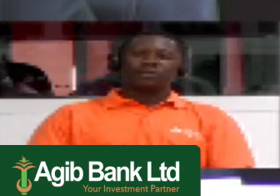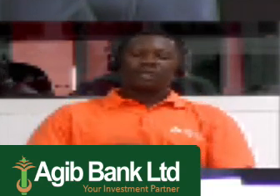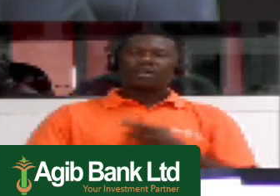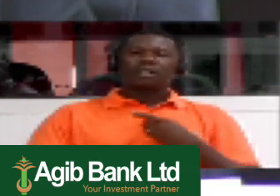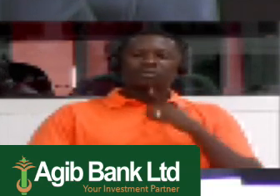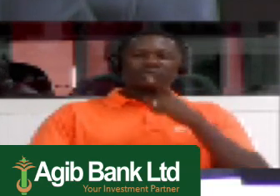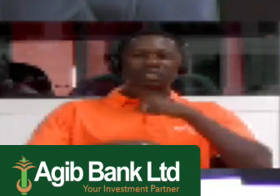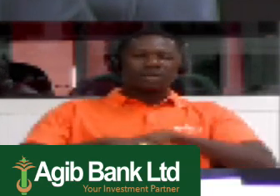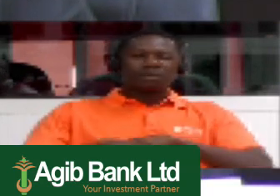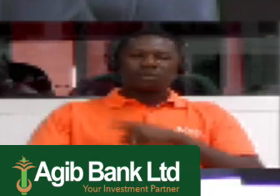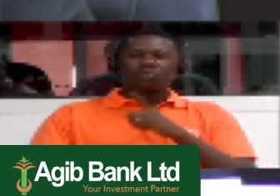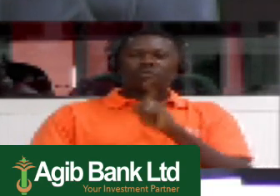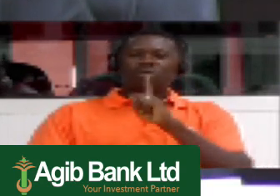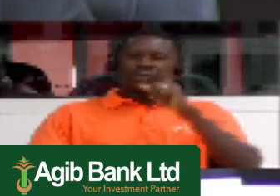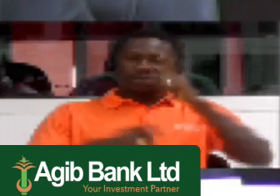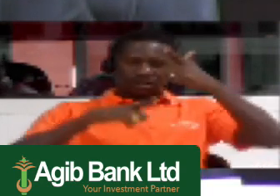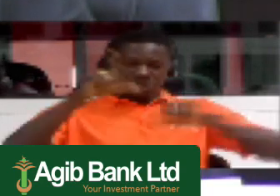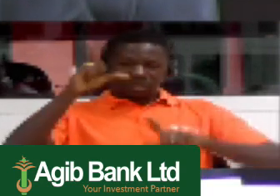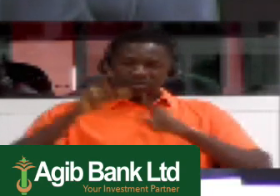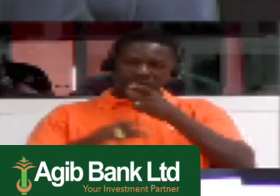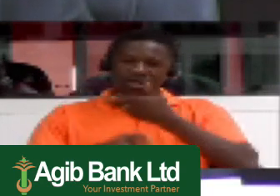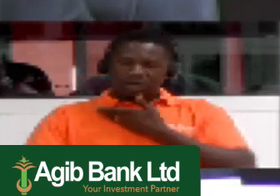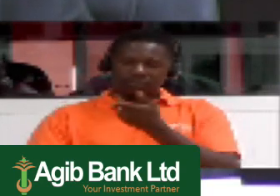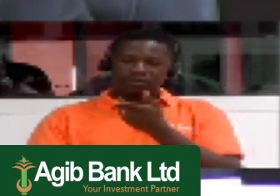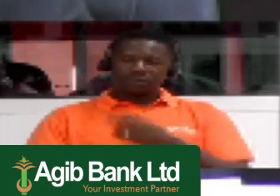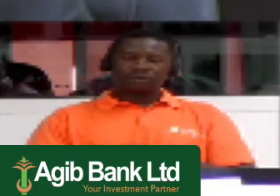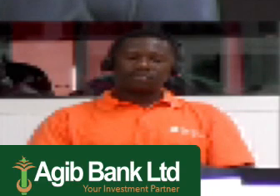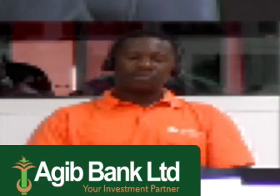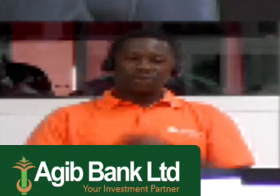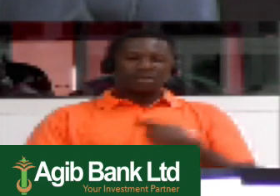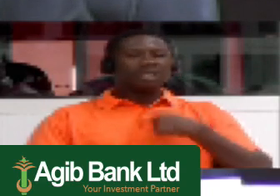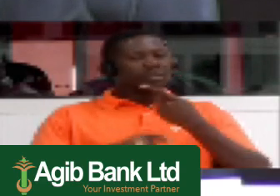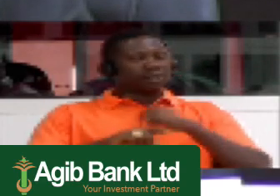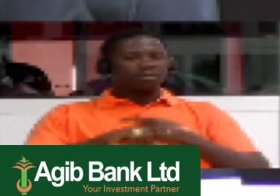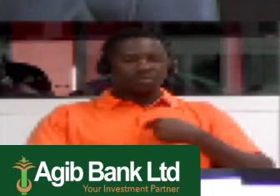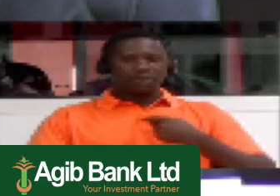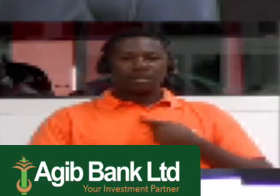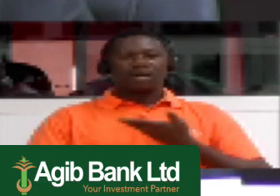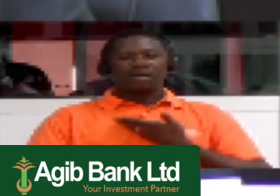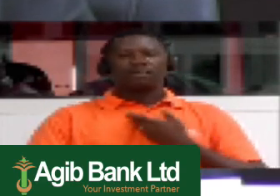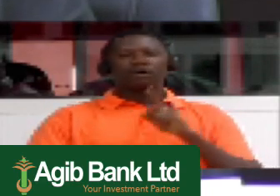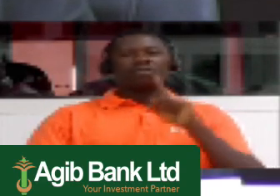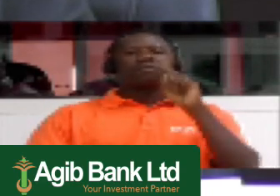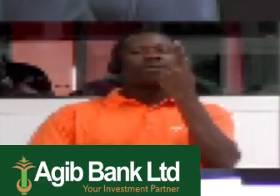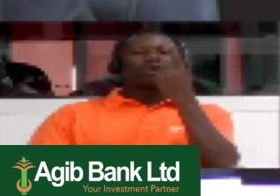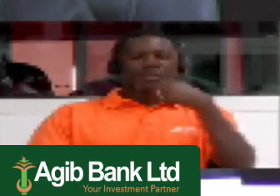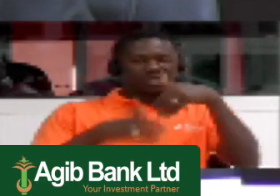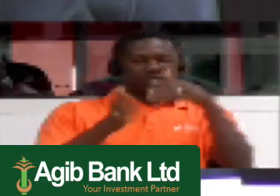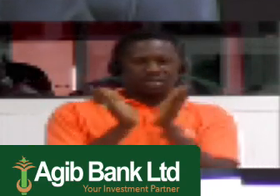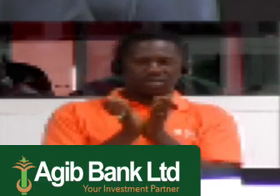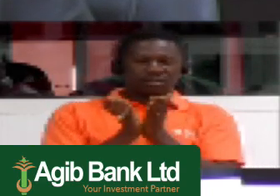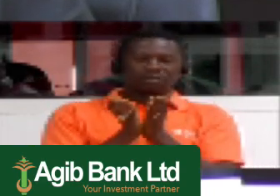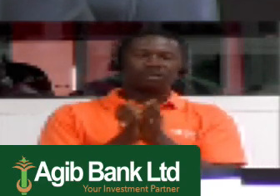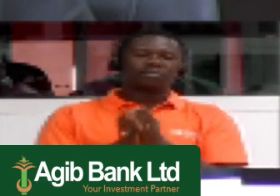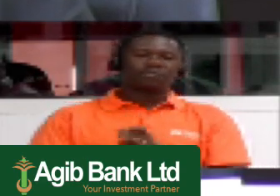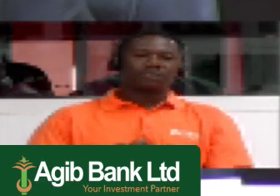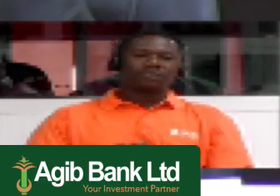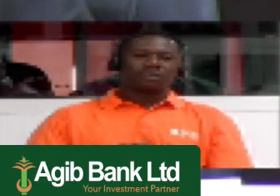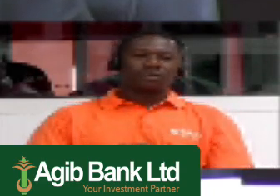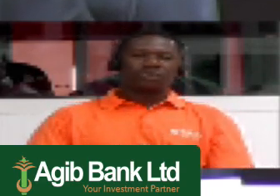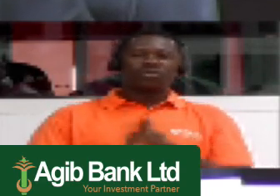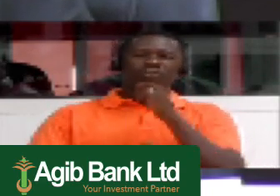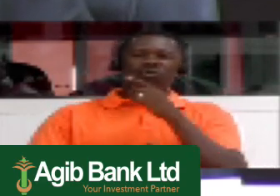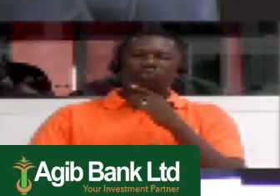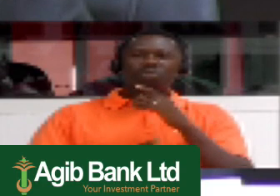tembo itebe rank njumale tunu. Ndebe first class. At that time, I was a first class. So you were the most junior in rank in the